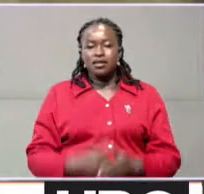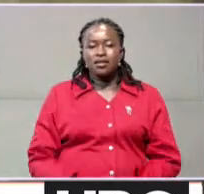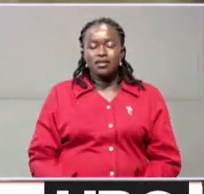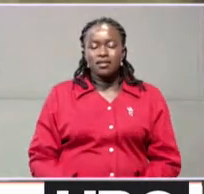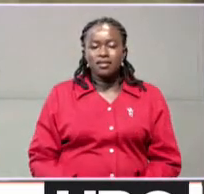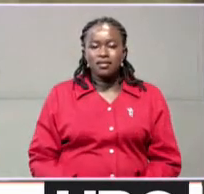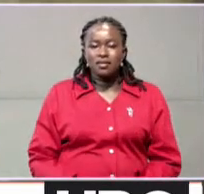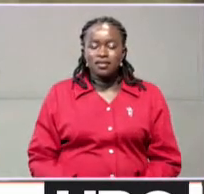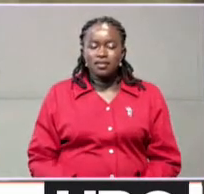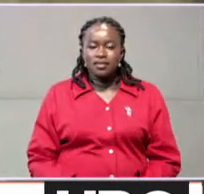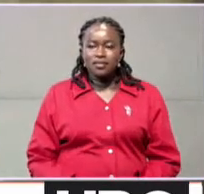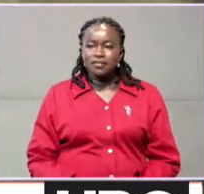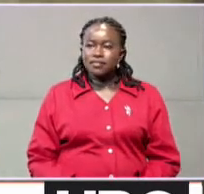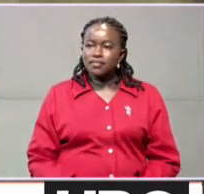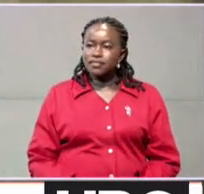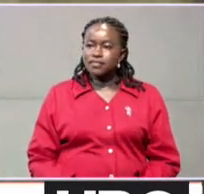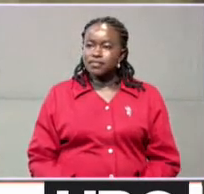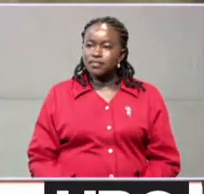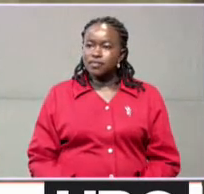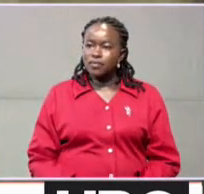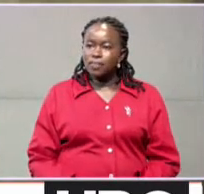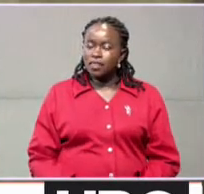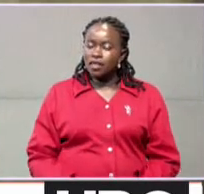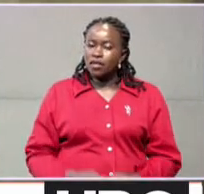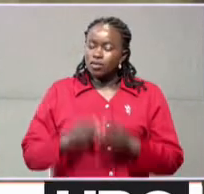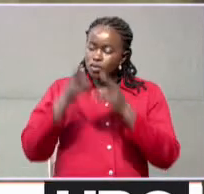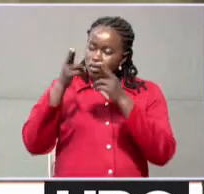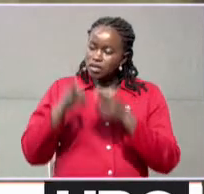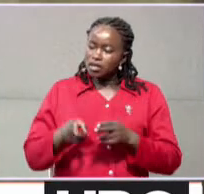whenever you wanted to